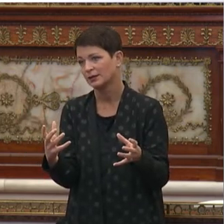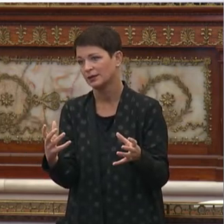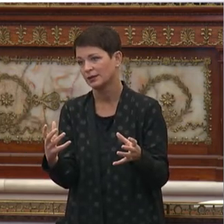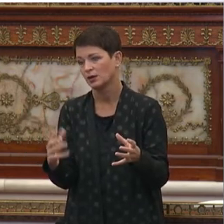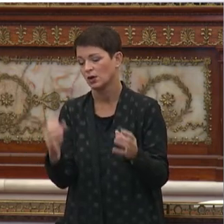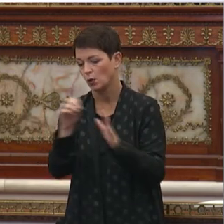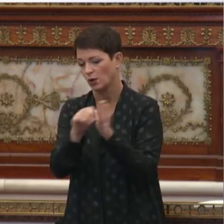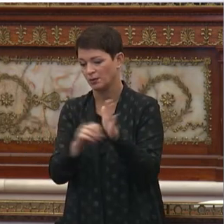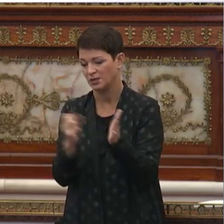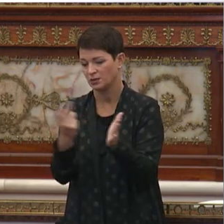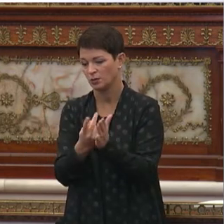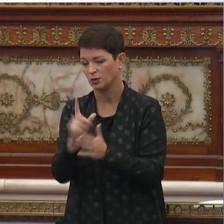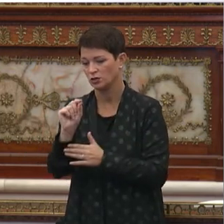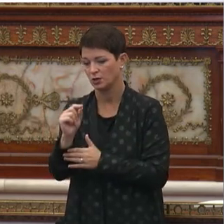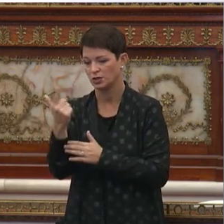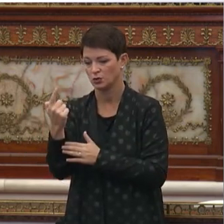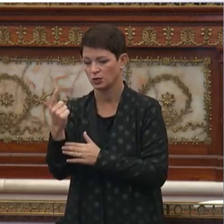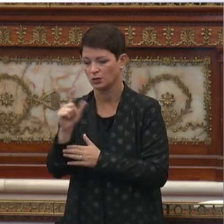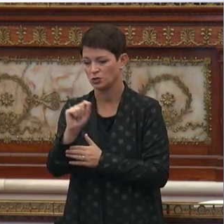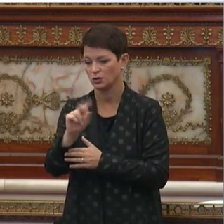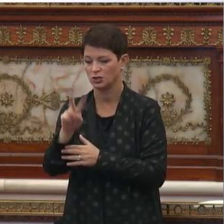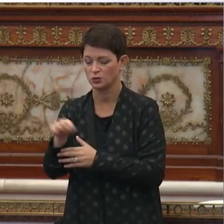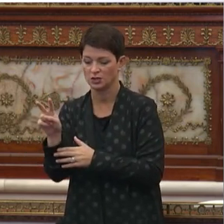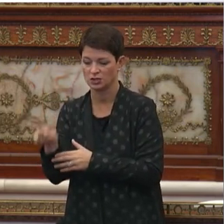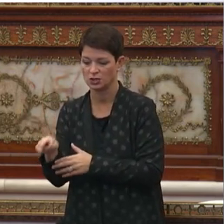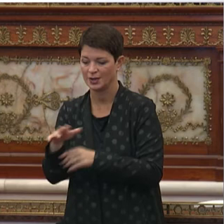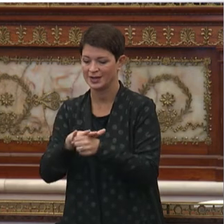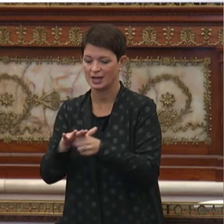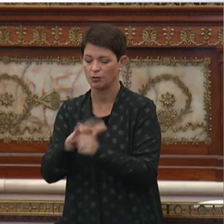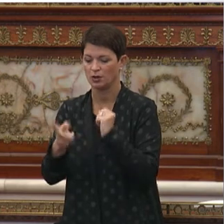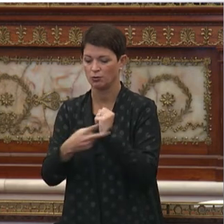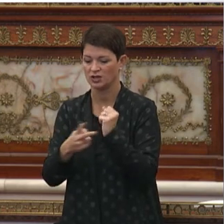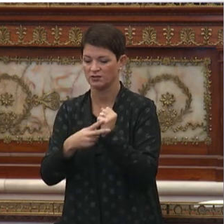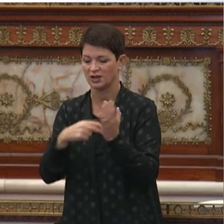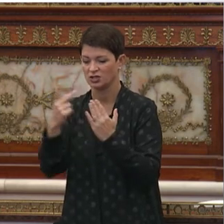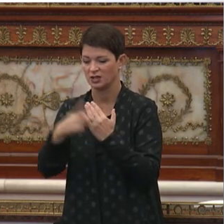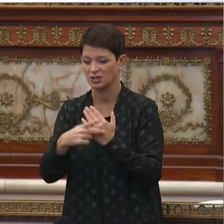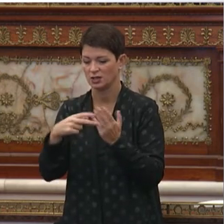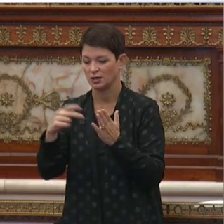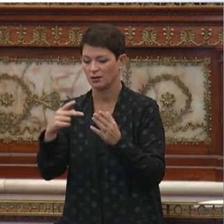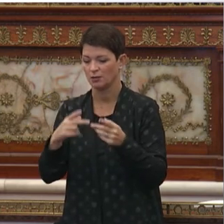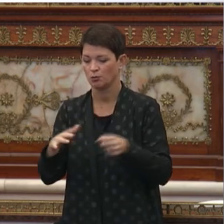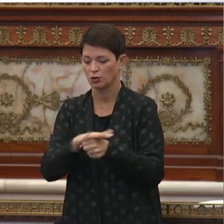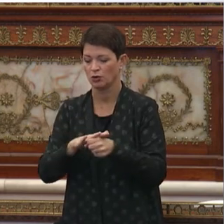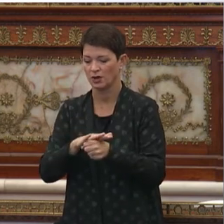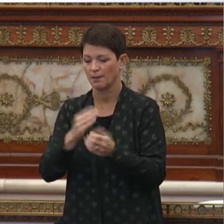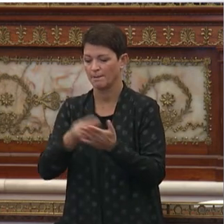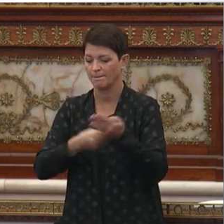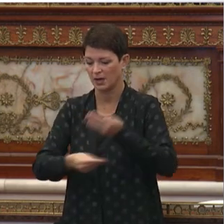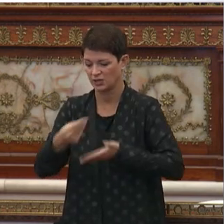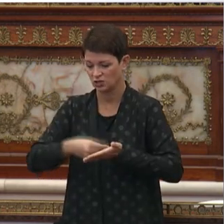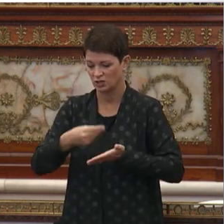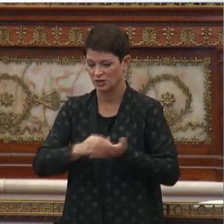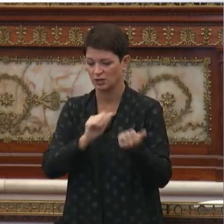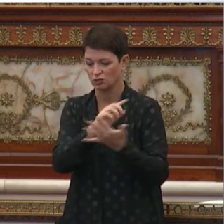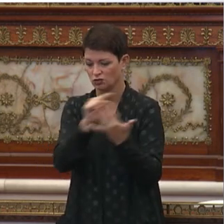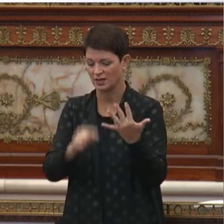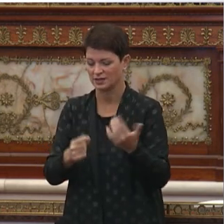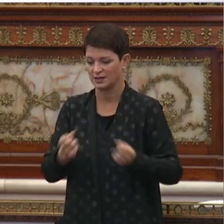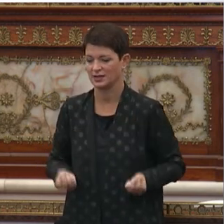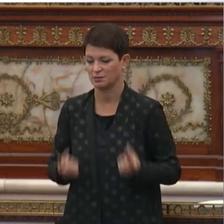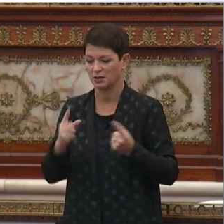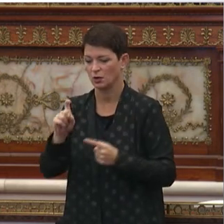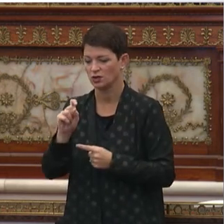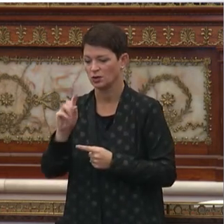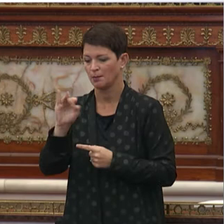an ordinance approving the 2021-2022 Neighborhood Preservation Initiative Program Statement and Budget, which addresses the expenditure of